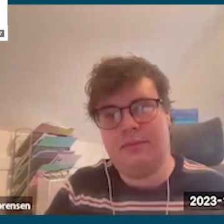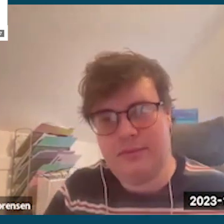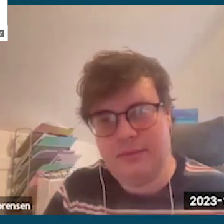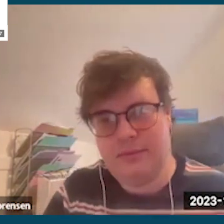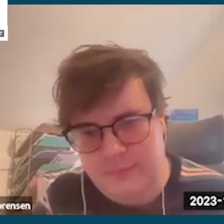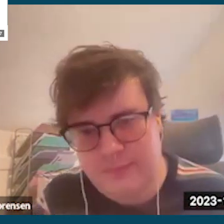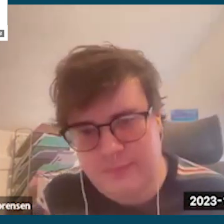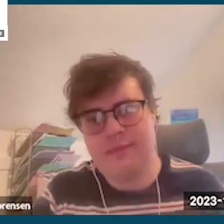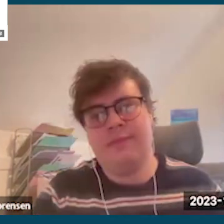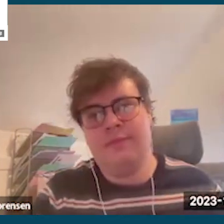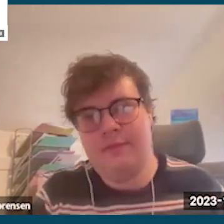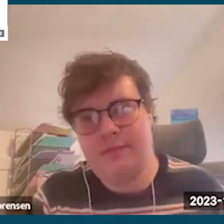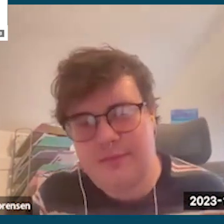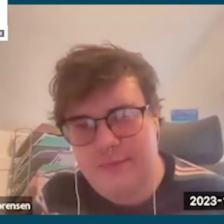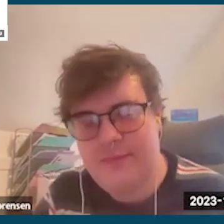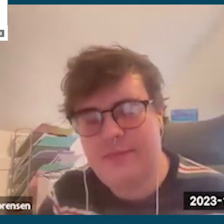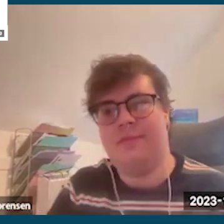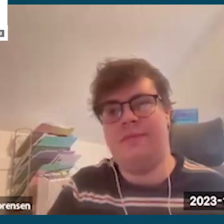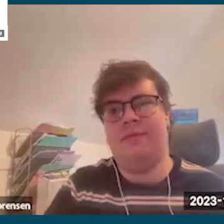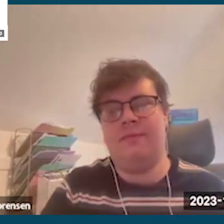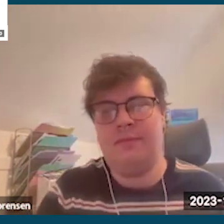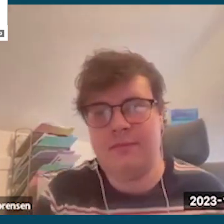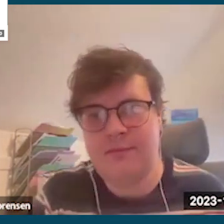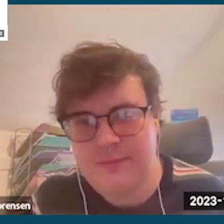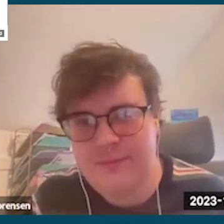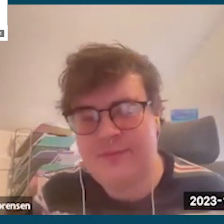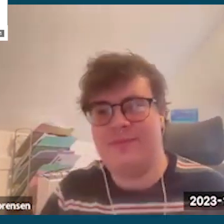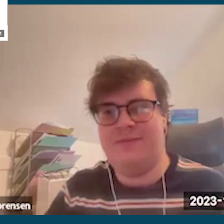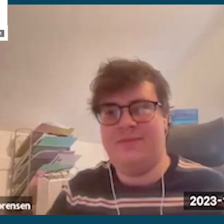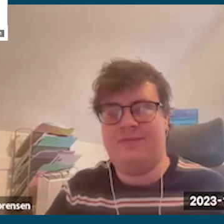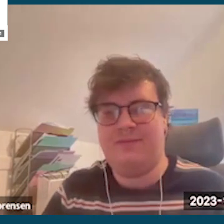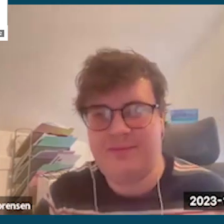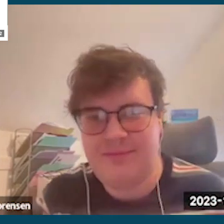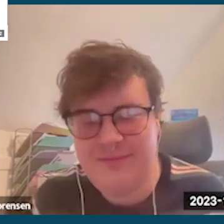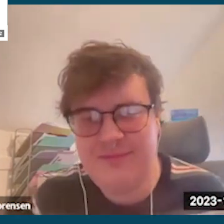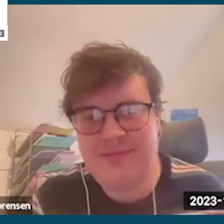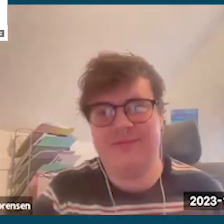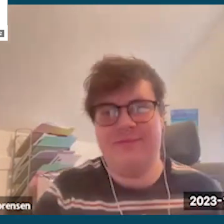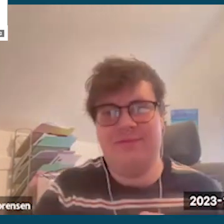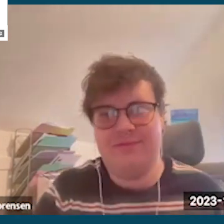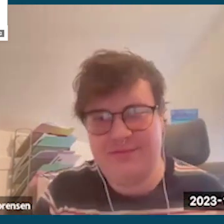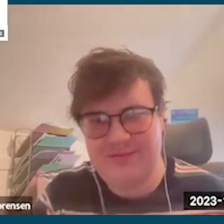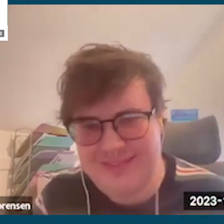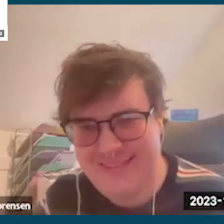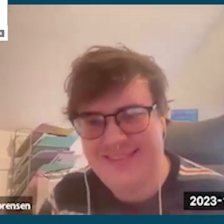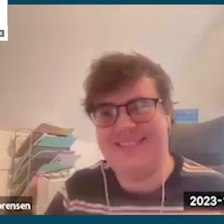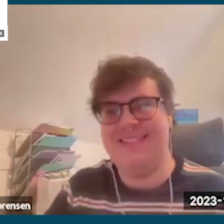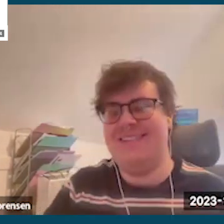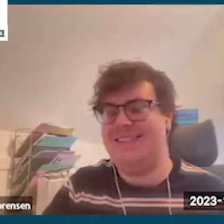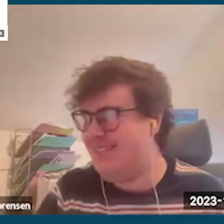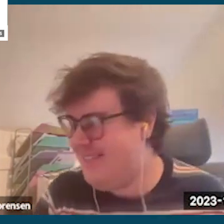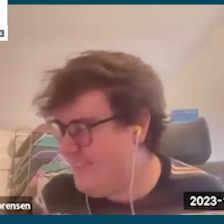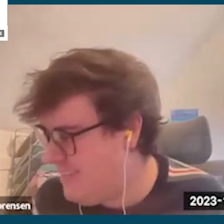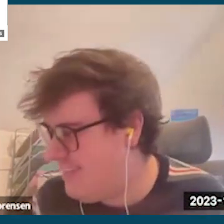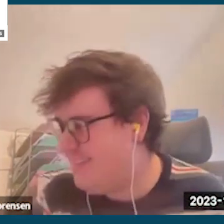there's still a good chance that in the 2 minutes it takes me to leave the exam room and exit to the lobby, I will have forgotten.